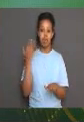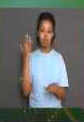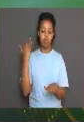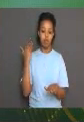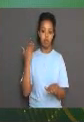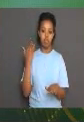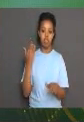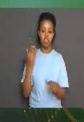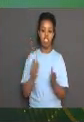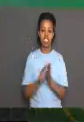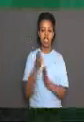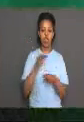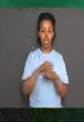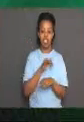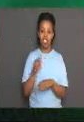of development.